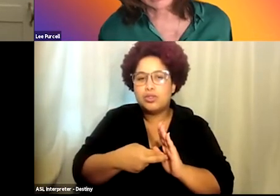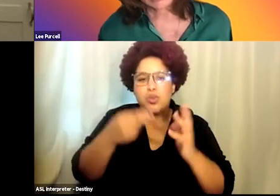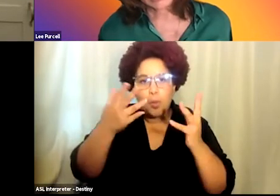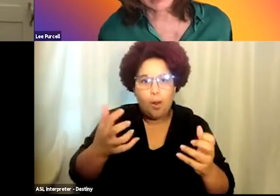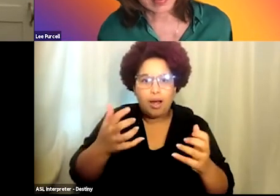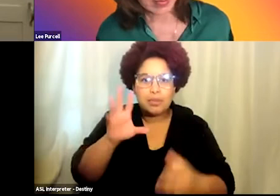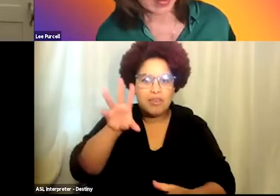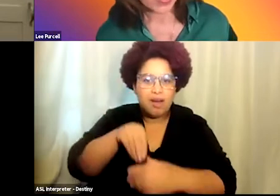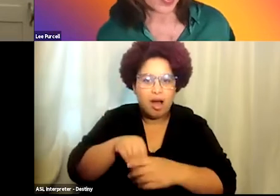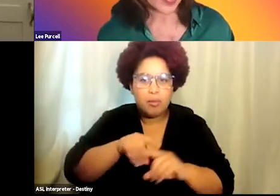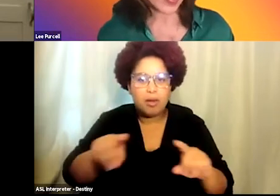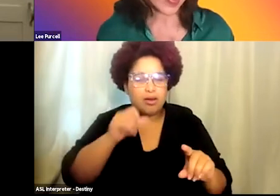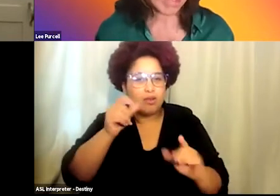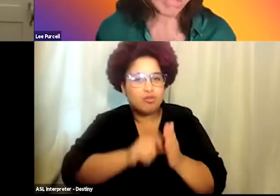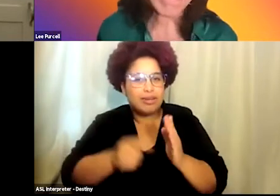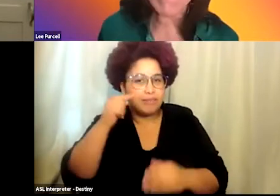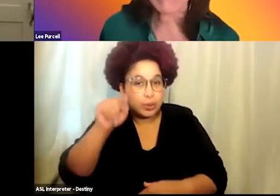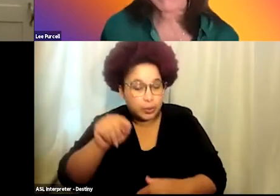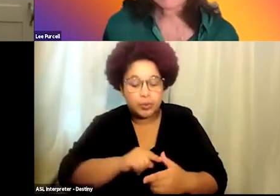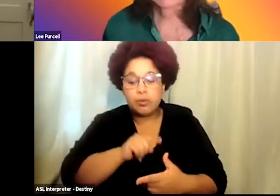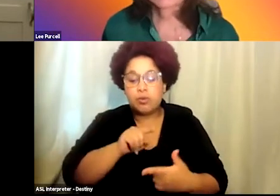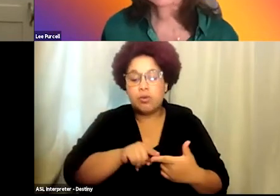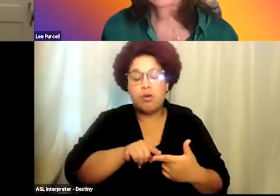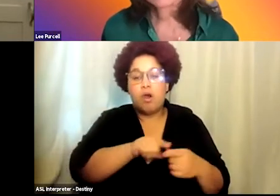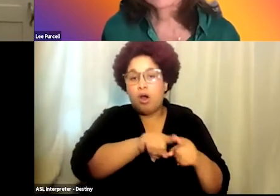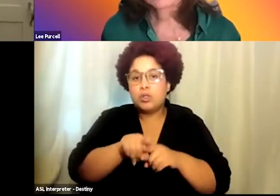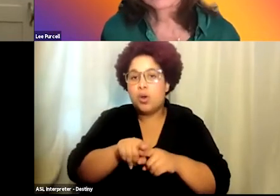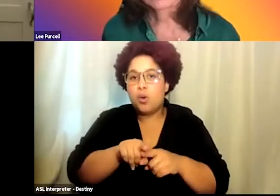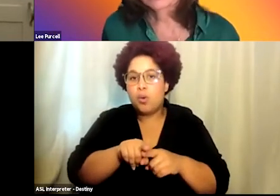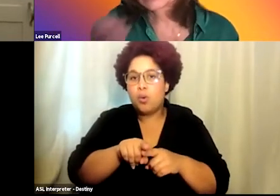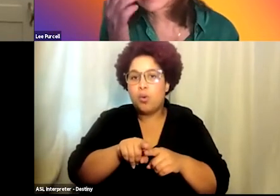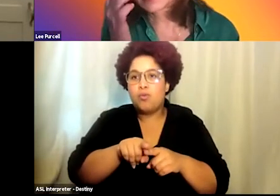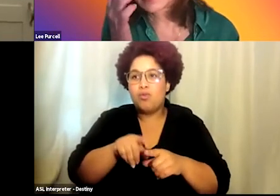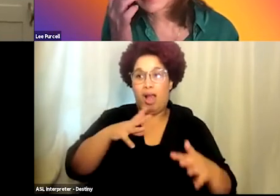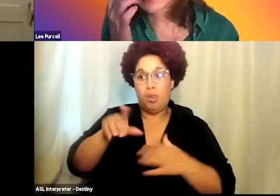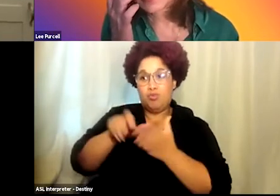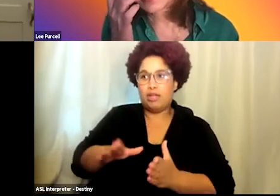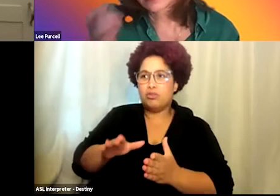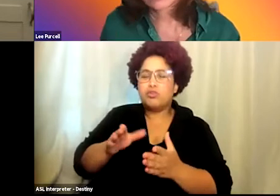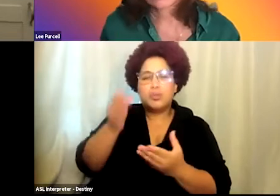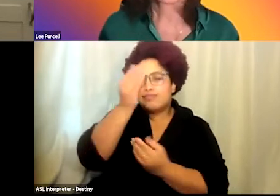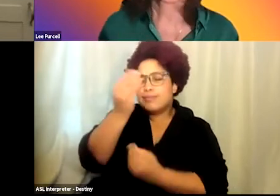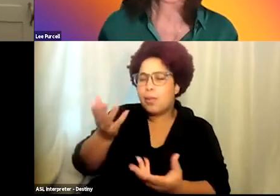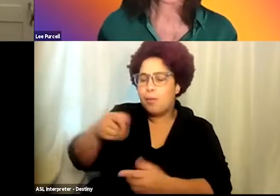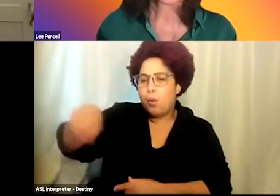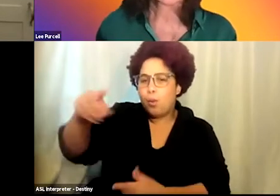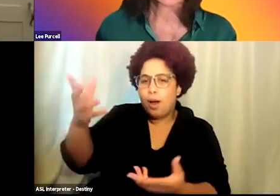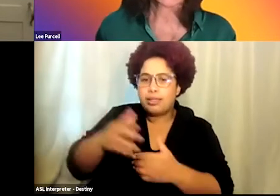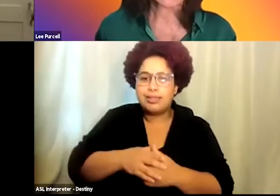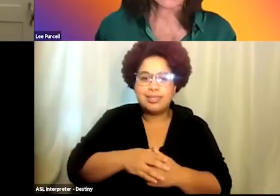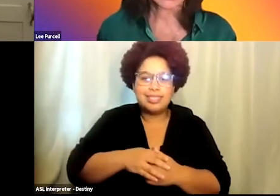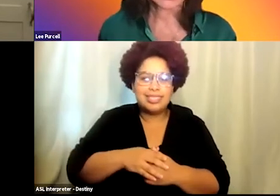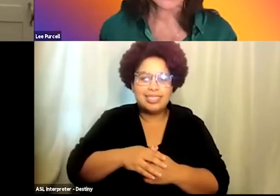want to play but feel are not being written for you? And what would your message be to those Hollywood writers? And Geri, I'm